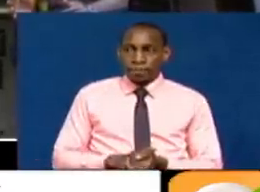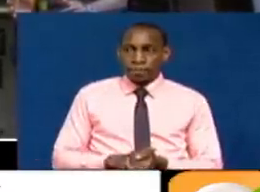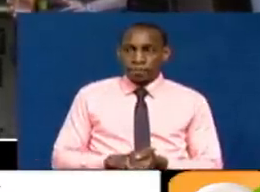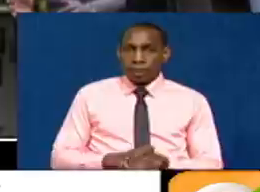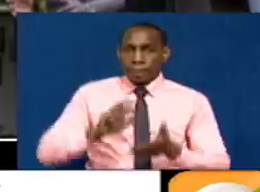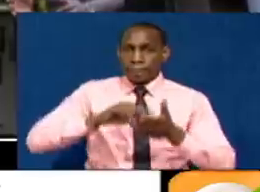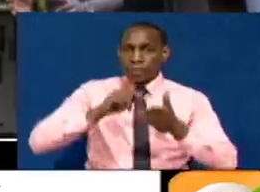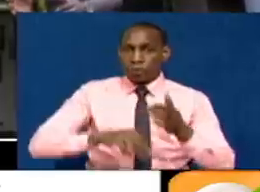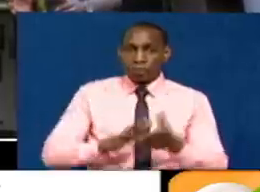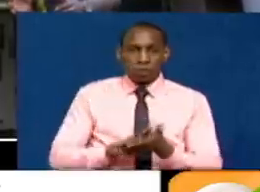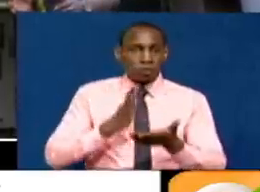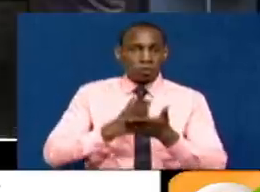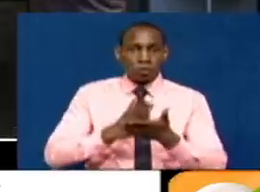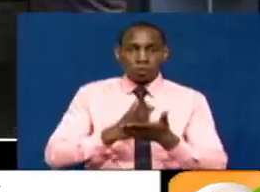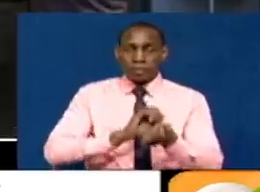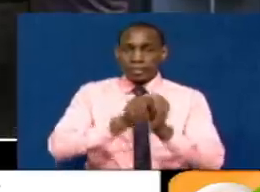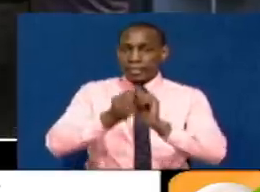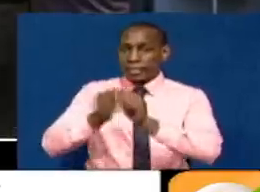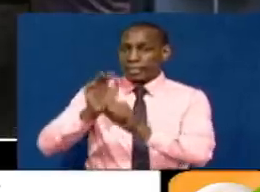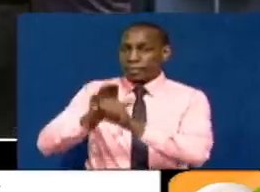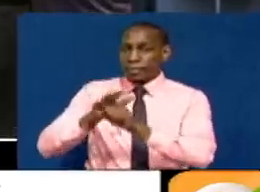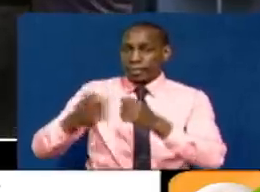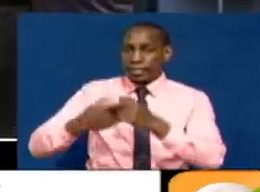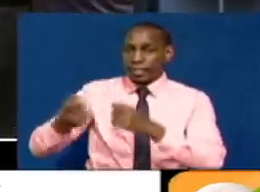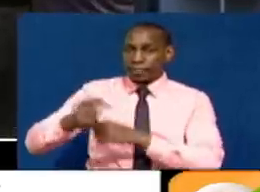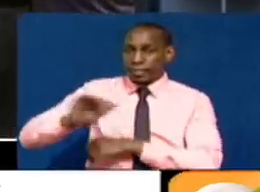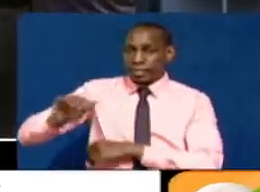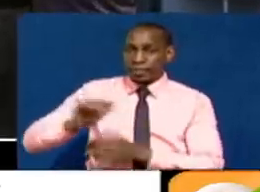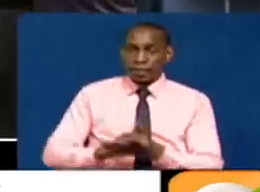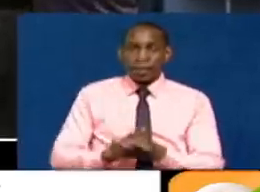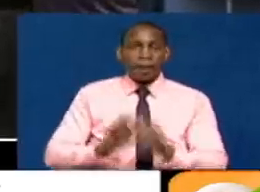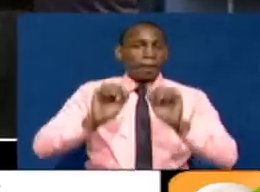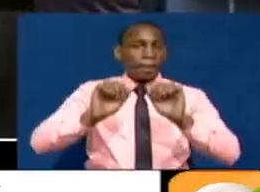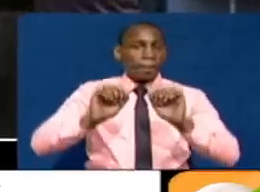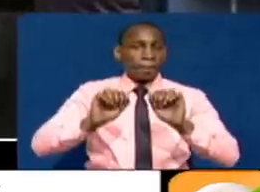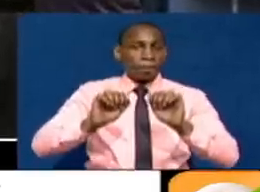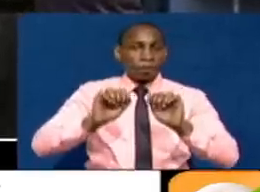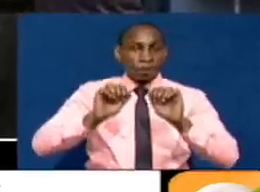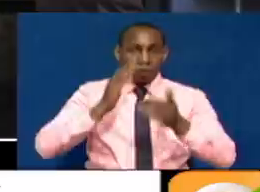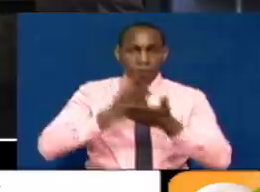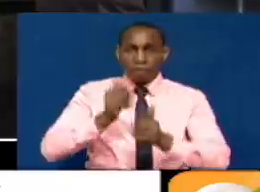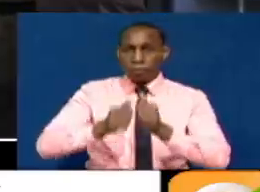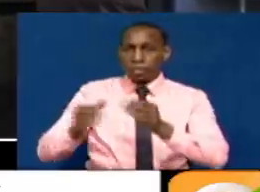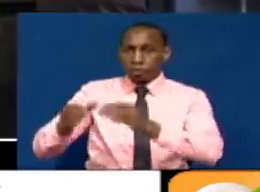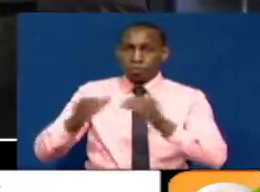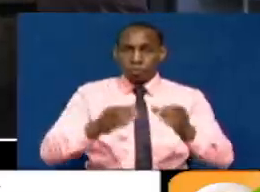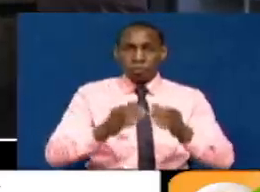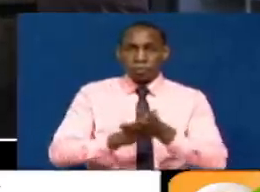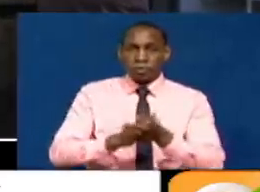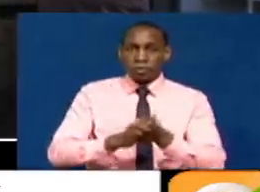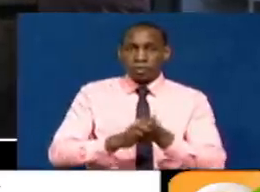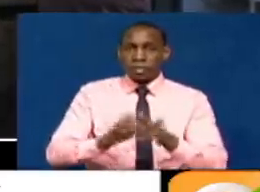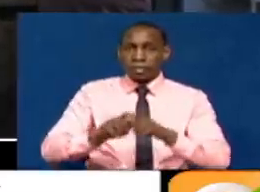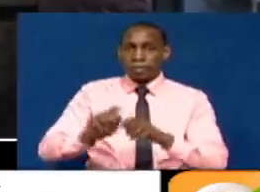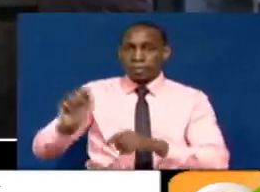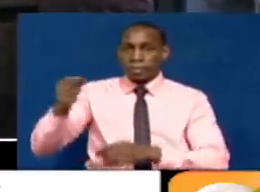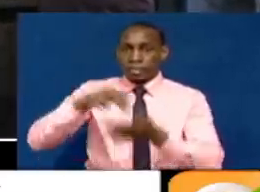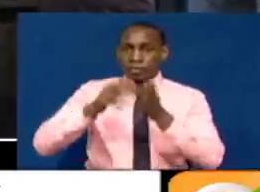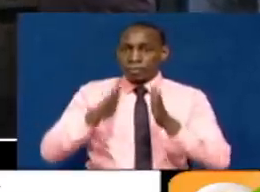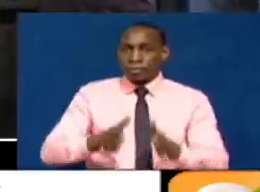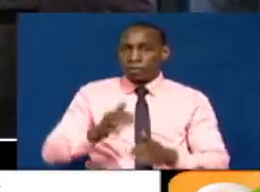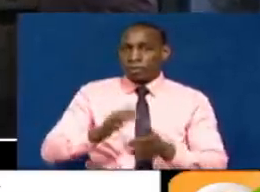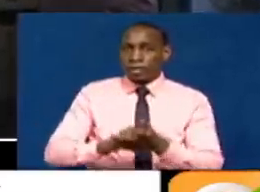there's going to be so much movement because they've got 6 months to start to figure out, you know, which party is strong on the ground, which presidential candidate